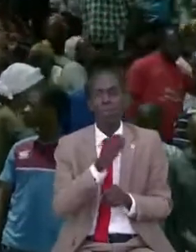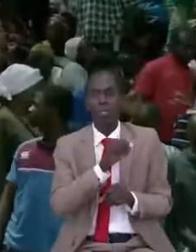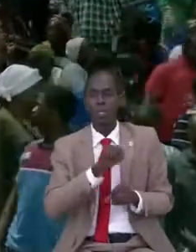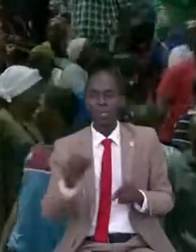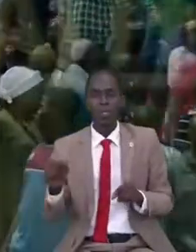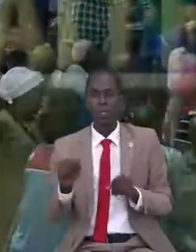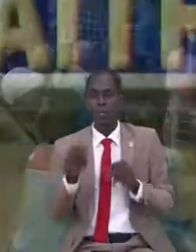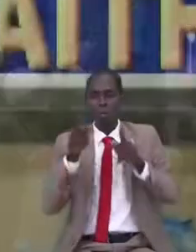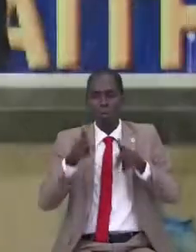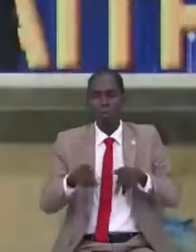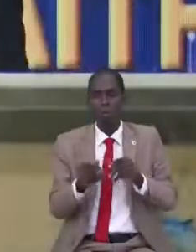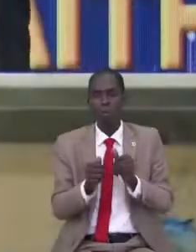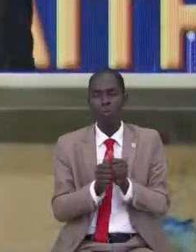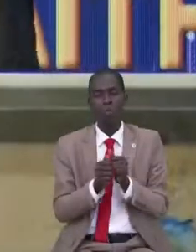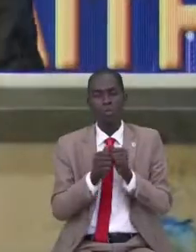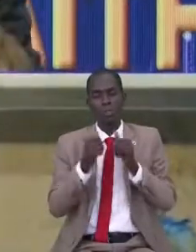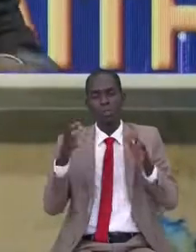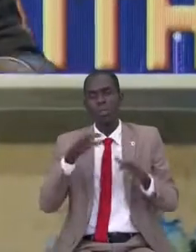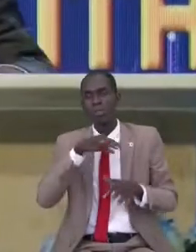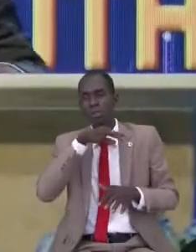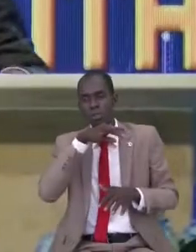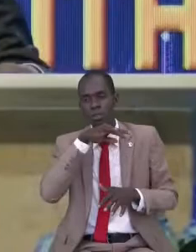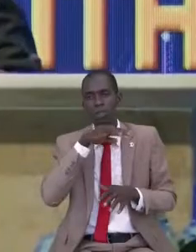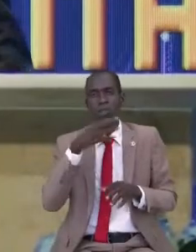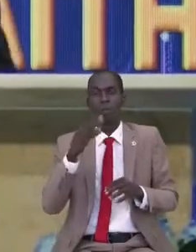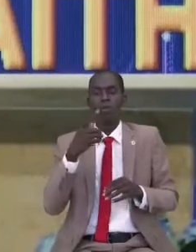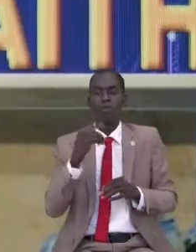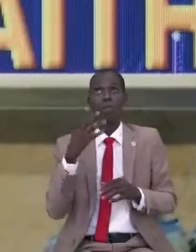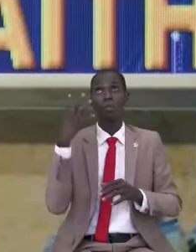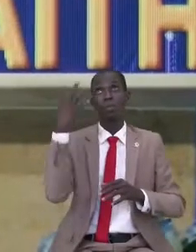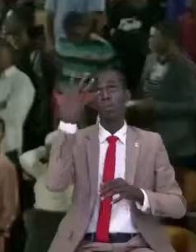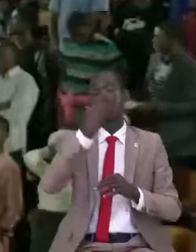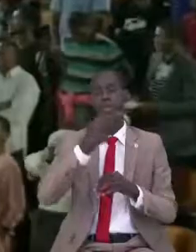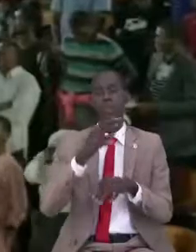spotless part of the glorious church.